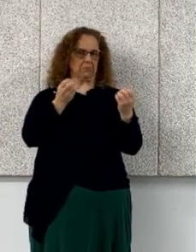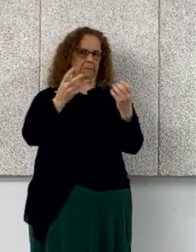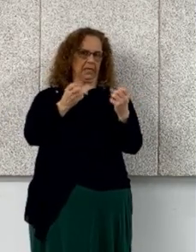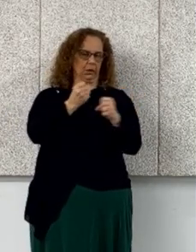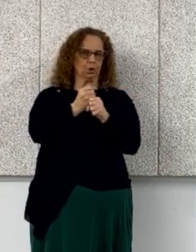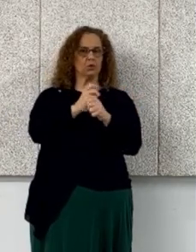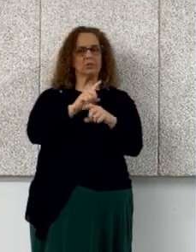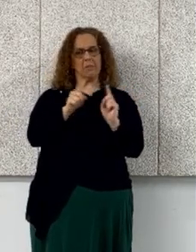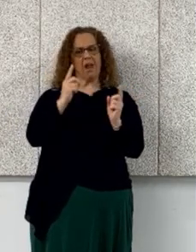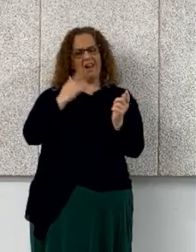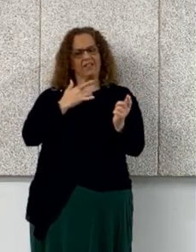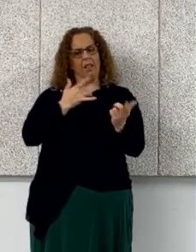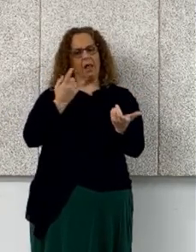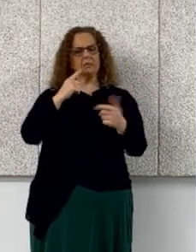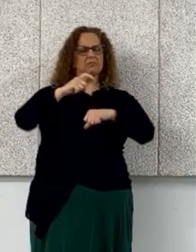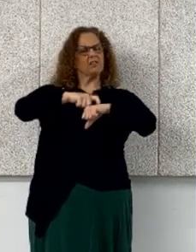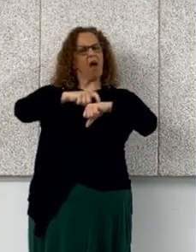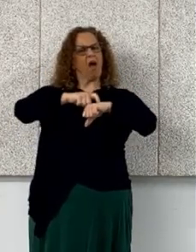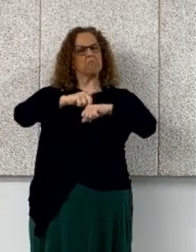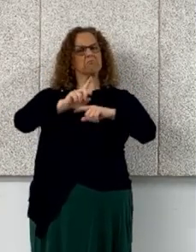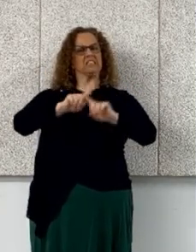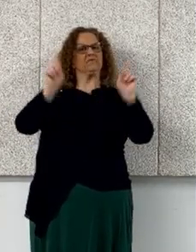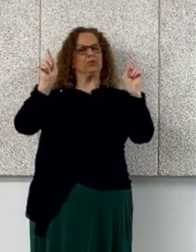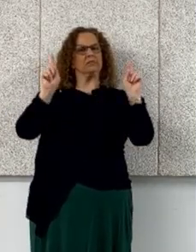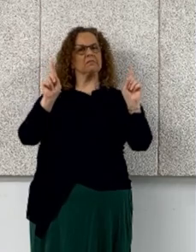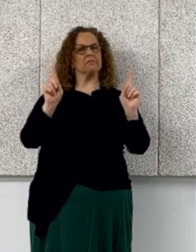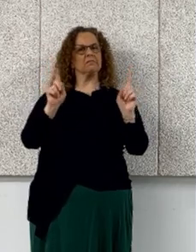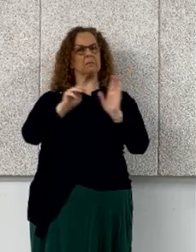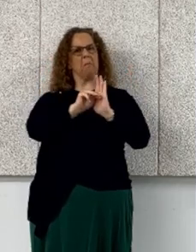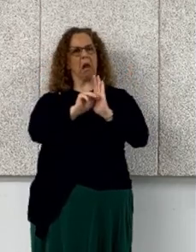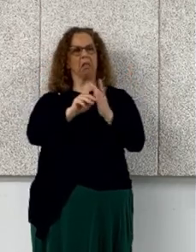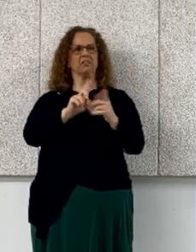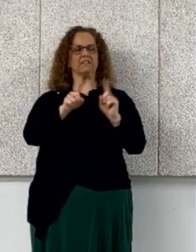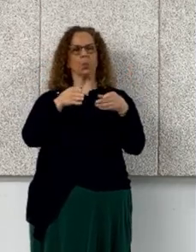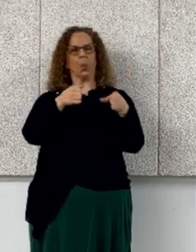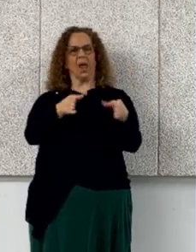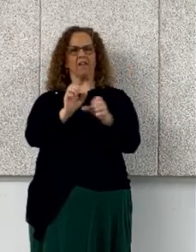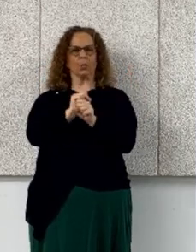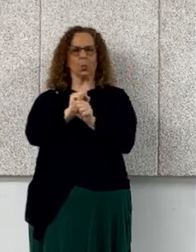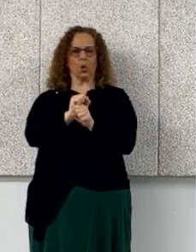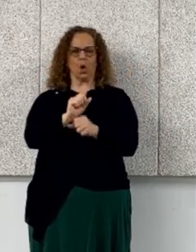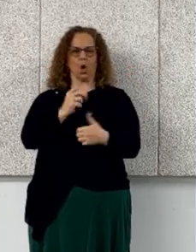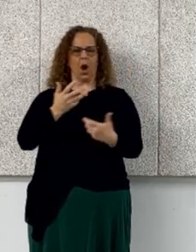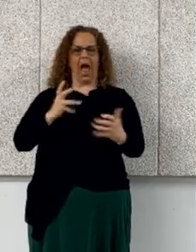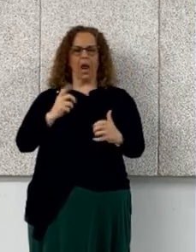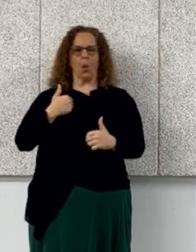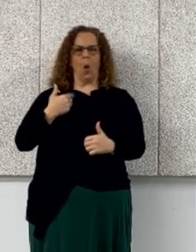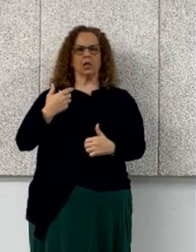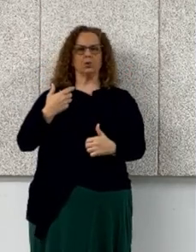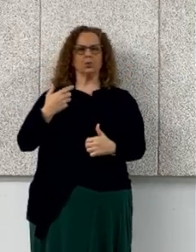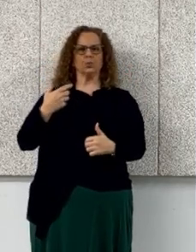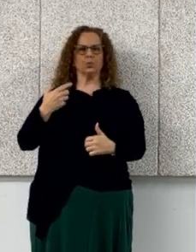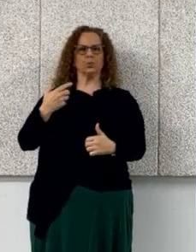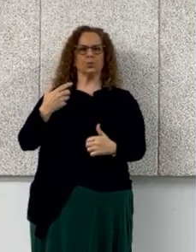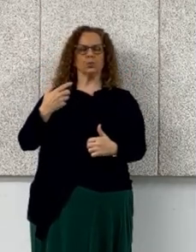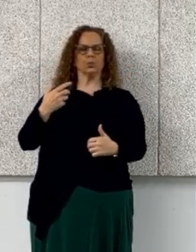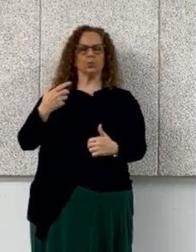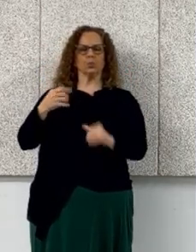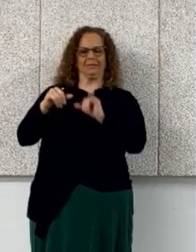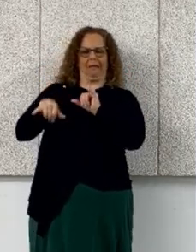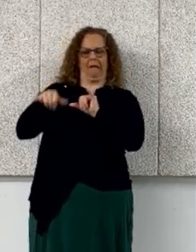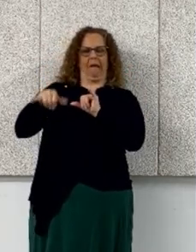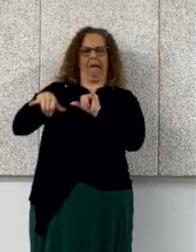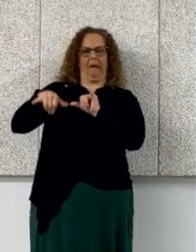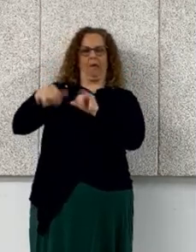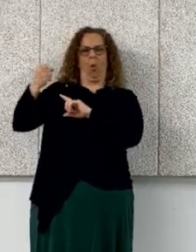for other partnerships and other models and other ways of thinking. Mm-hmm. And I don't want to be the one holding the organization back instead of opening the doors for